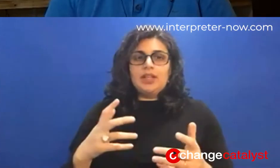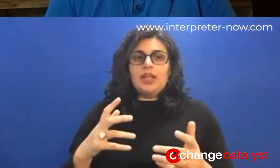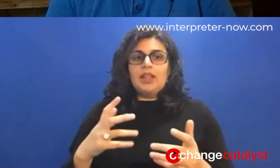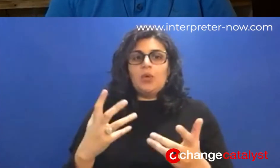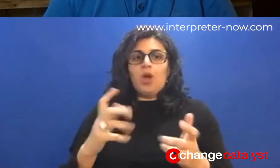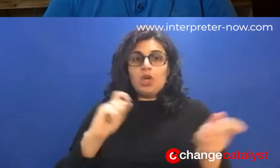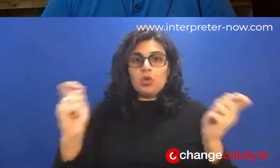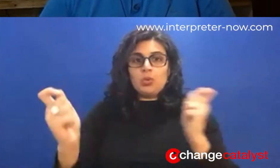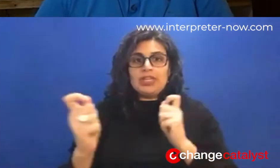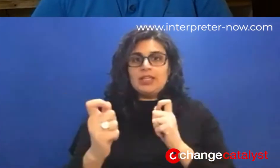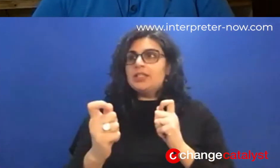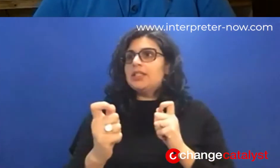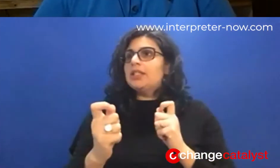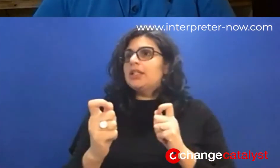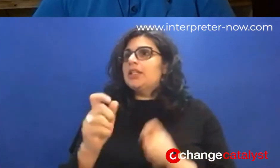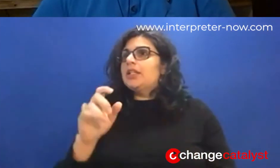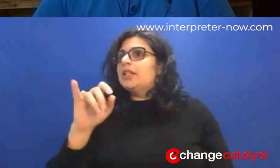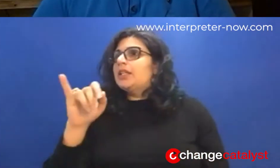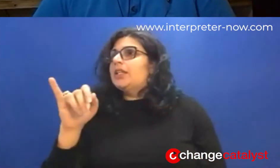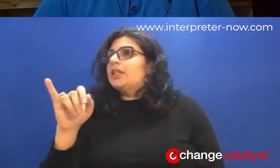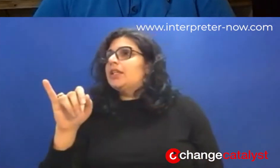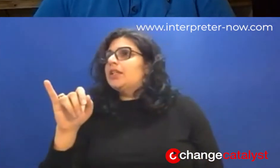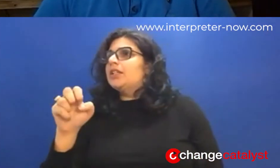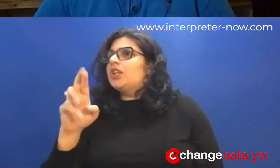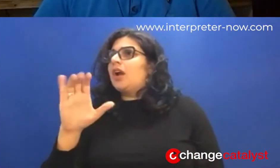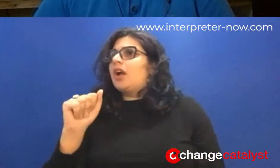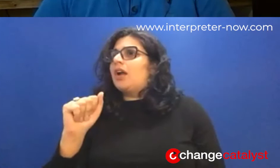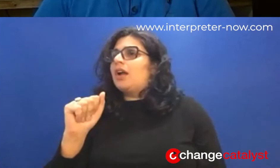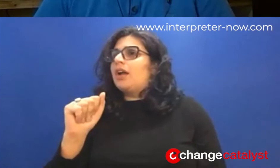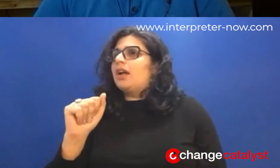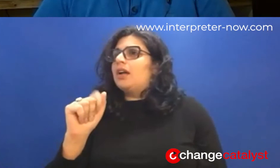And so Jerica asks,